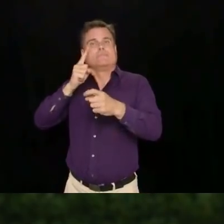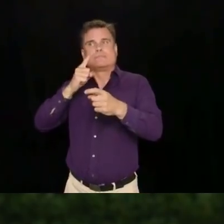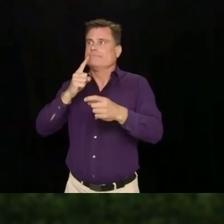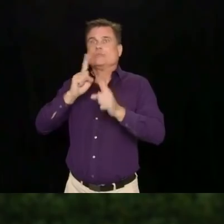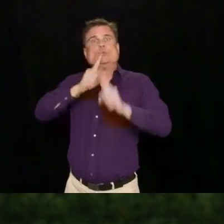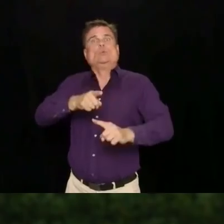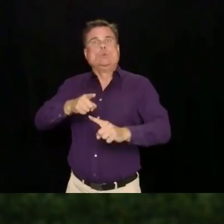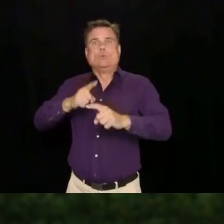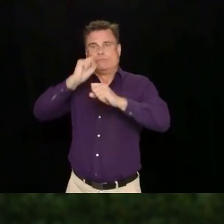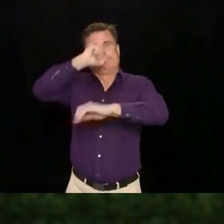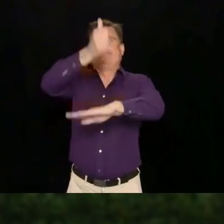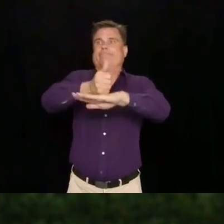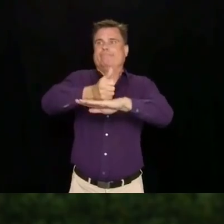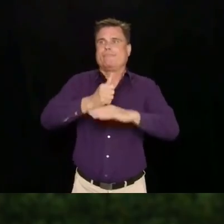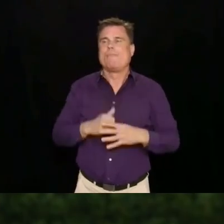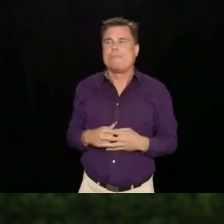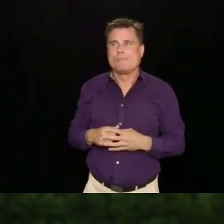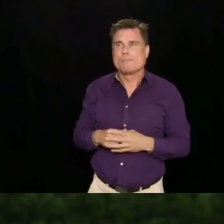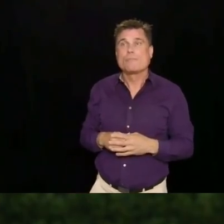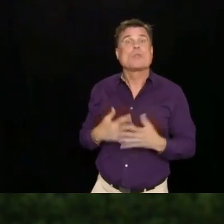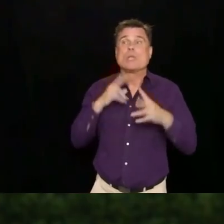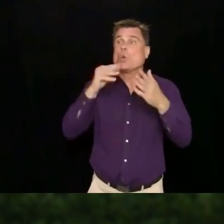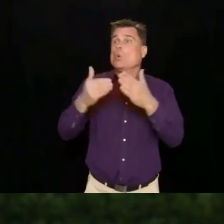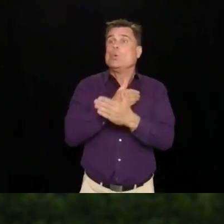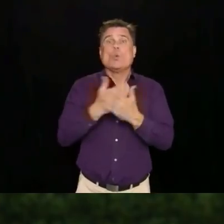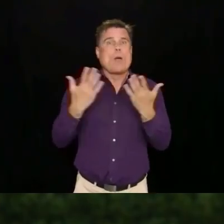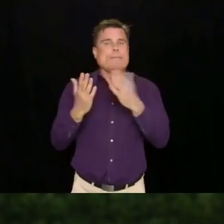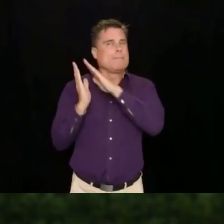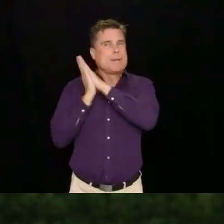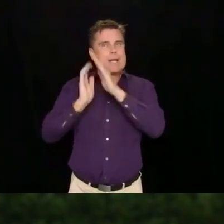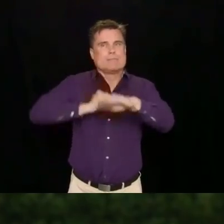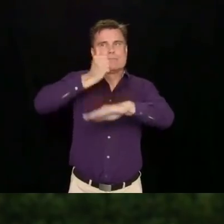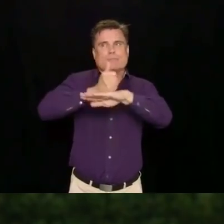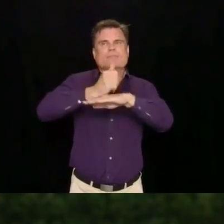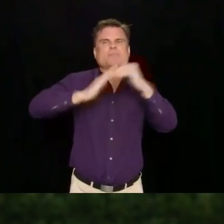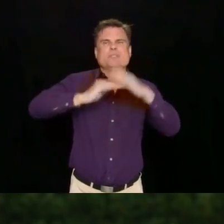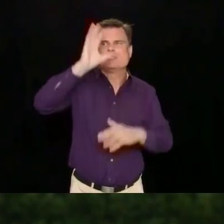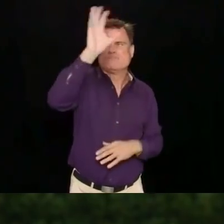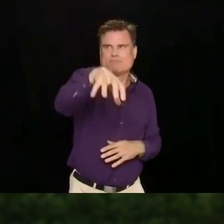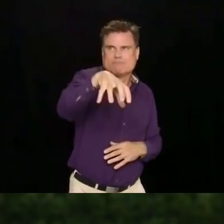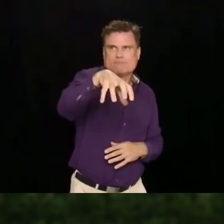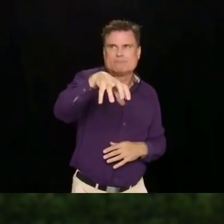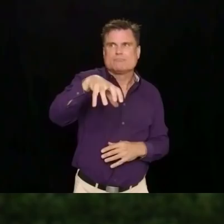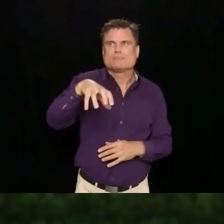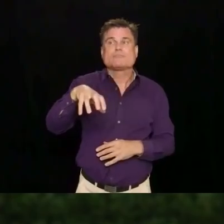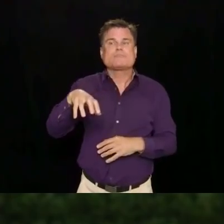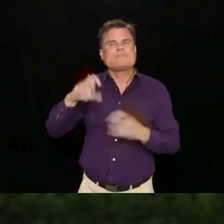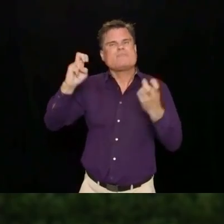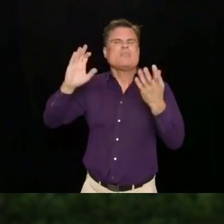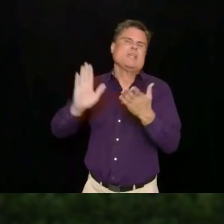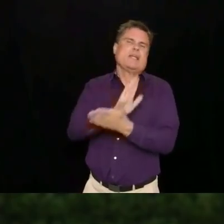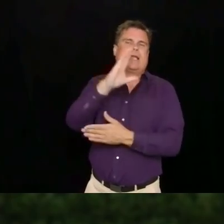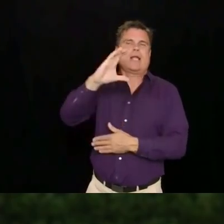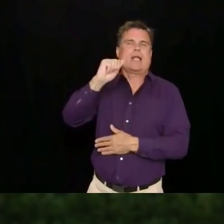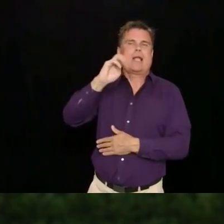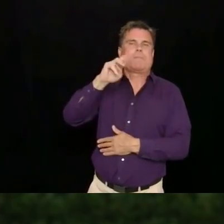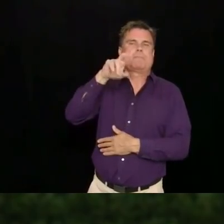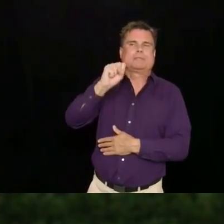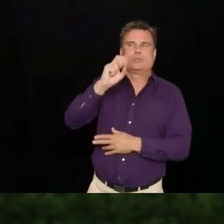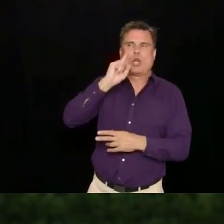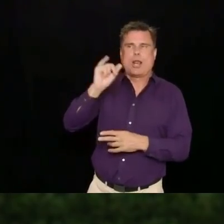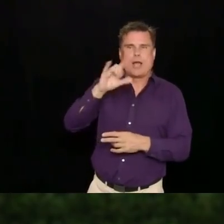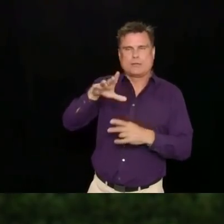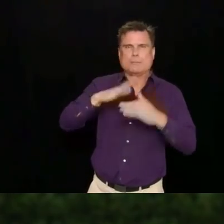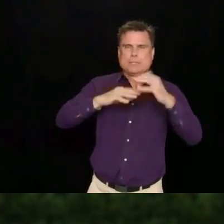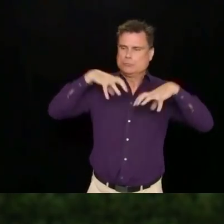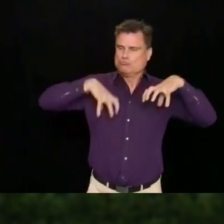Not only are we going to be seeing the long-term care beds, as I said, but we're looking at a campus, a healthcare campus, where we're looking at